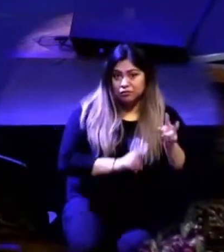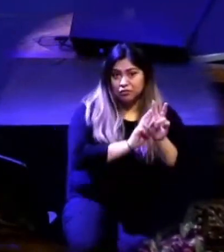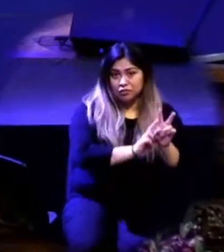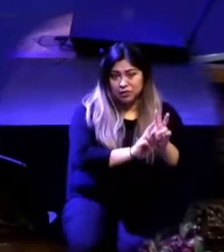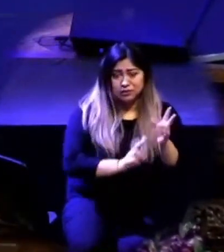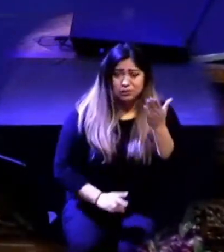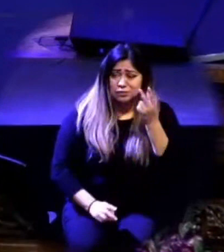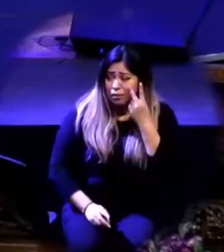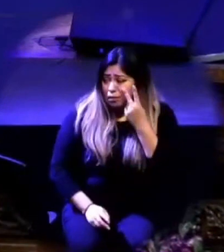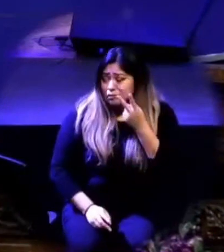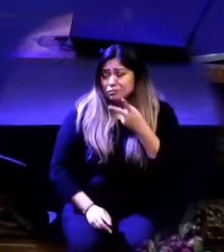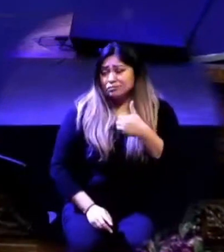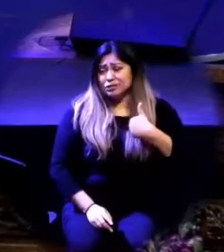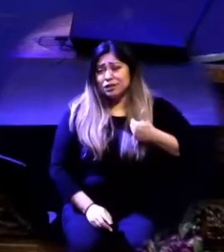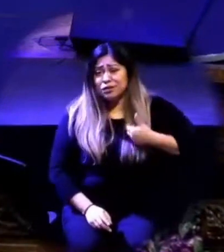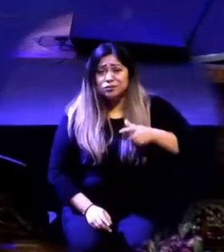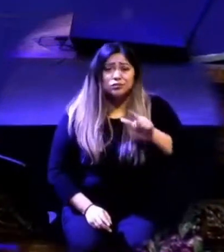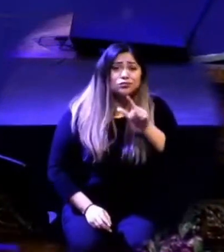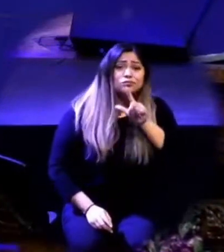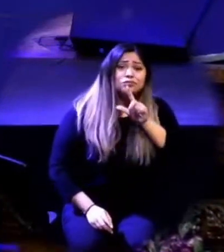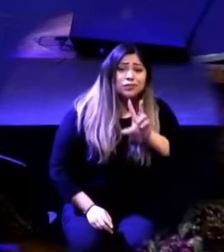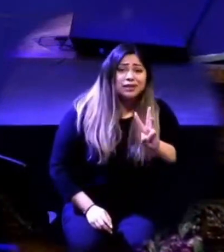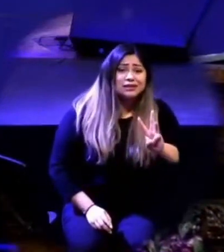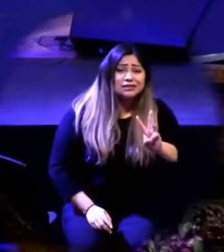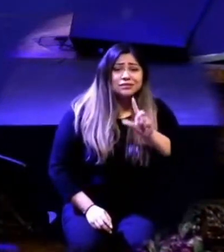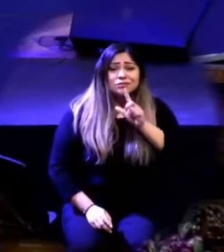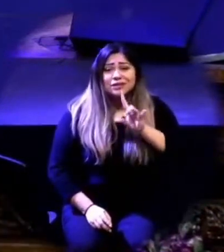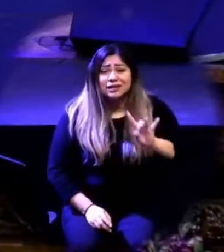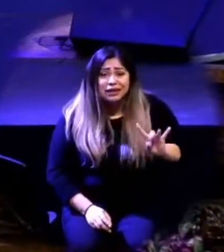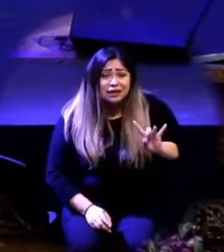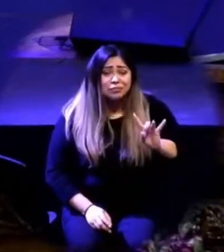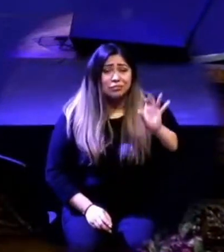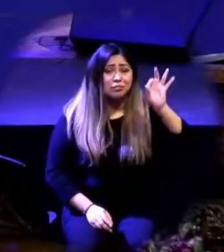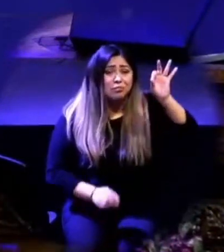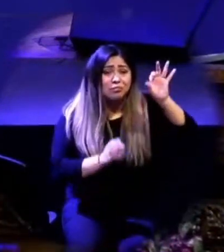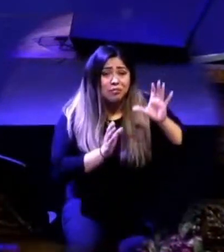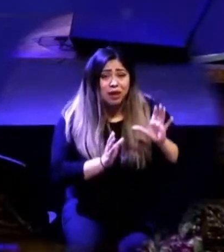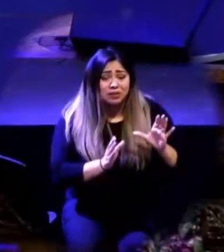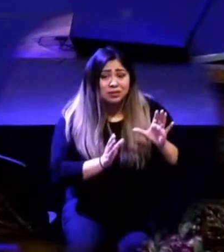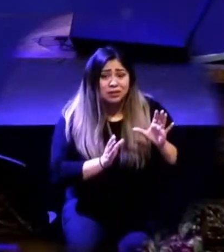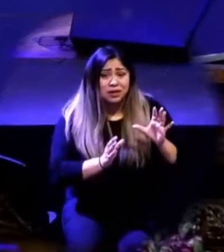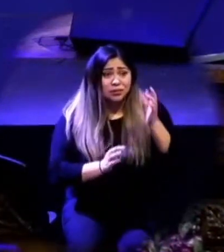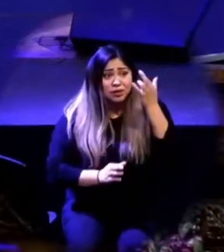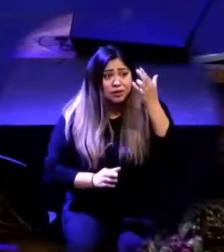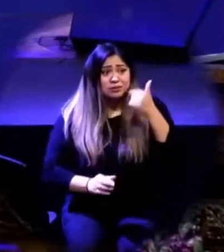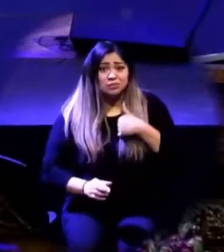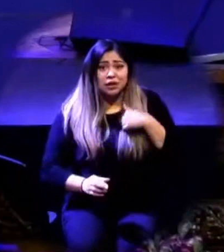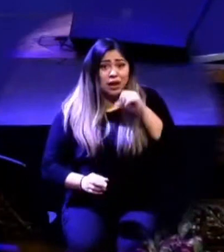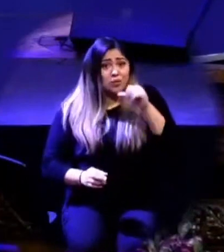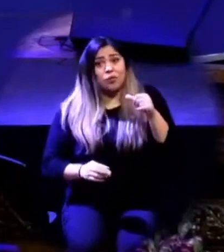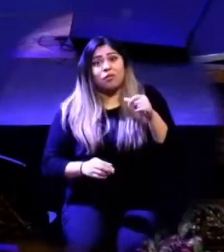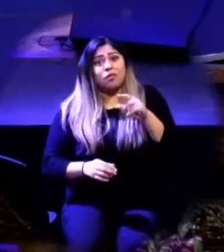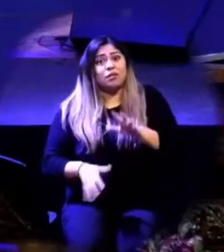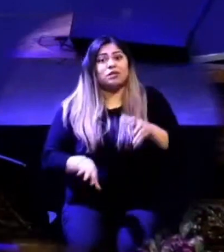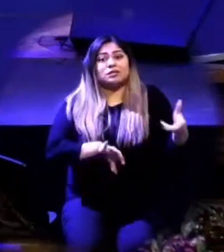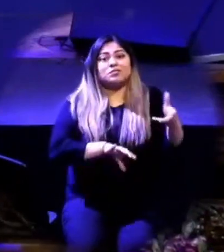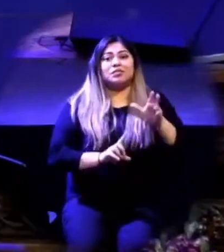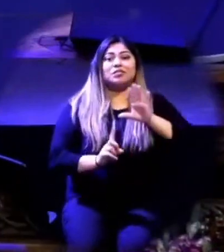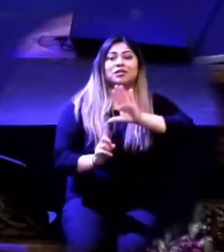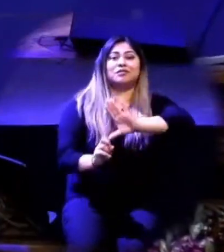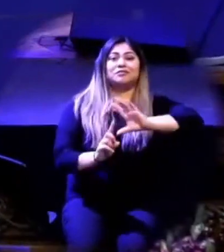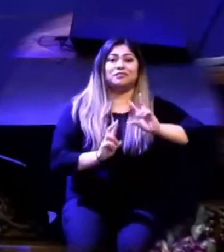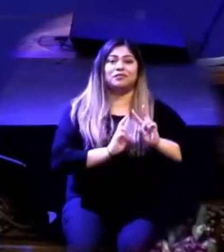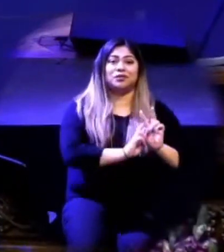young 28-year-old, 26-year-old, maybe even a pastor, and when they finally discovered I wasn't going to mess up their funerals, they said, okay, this